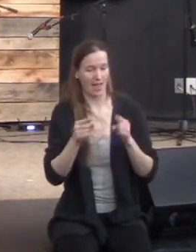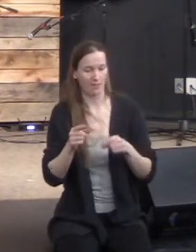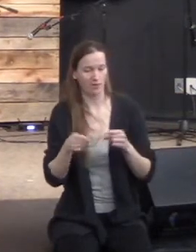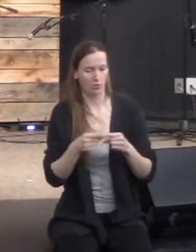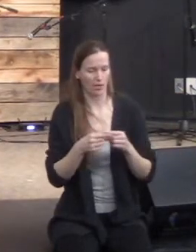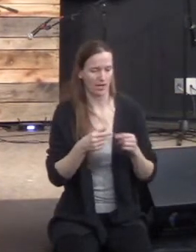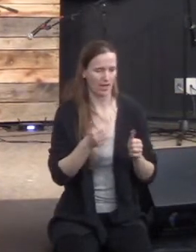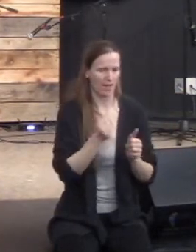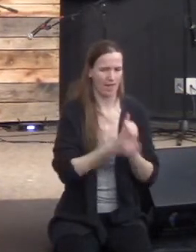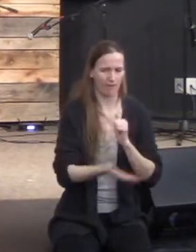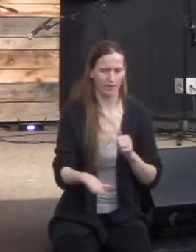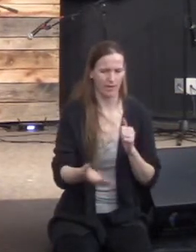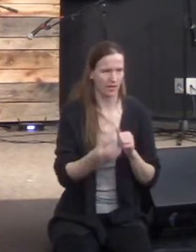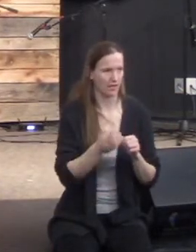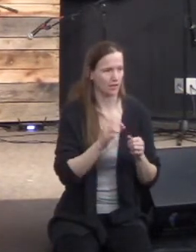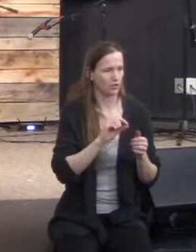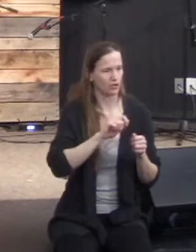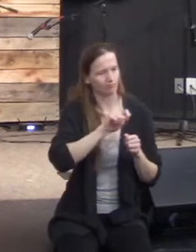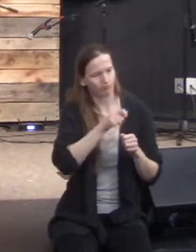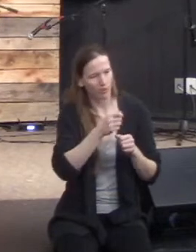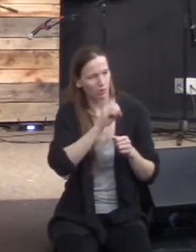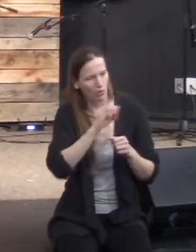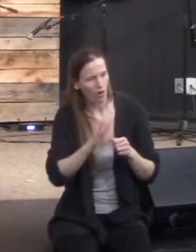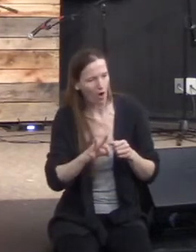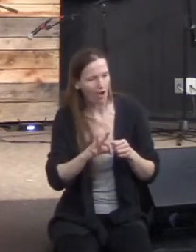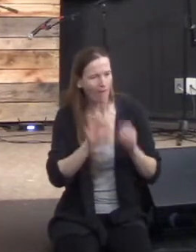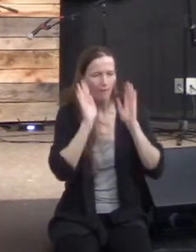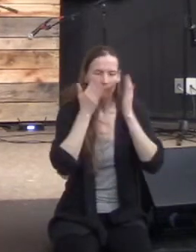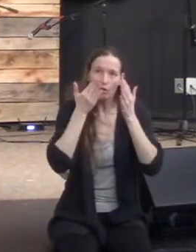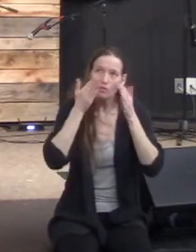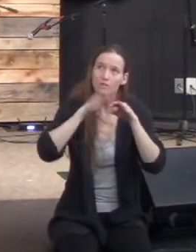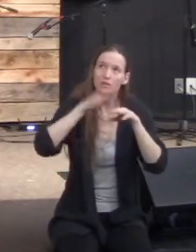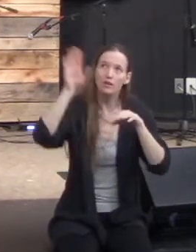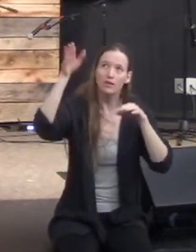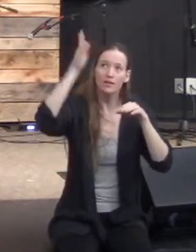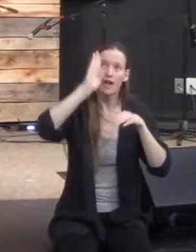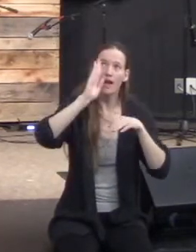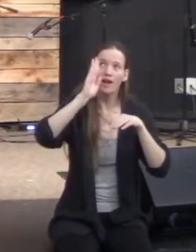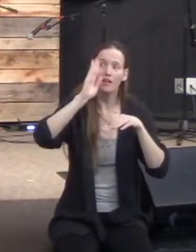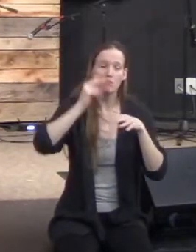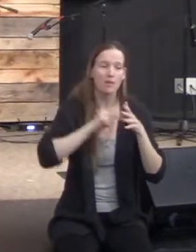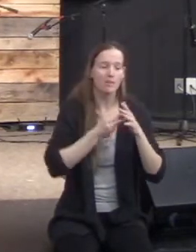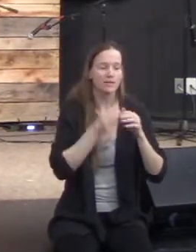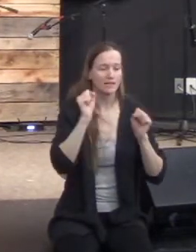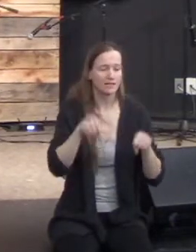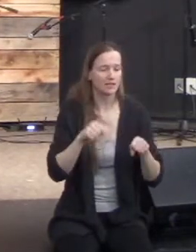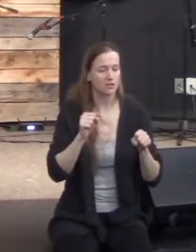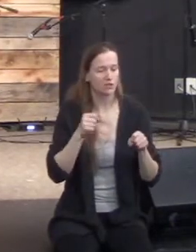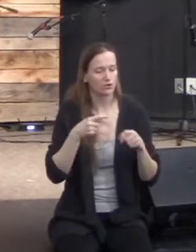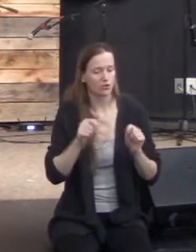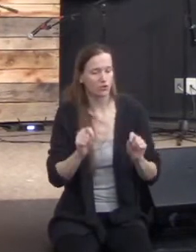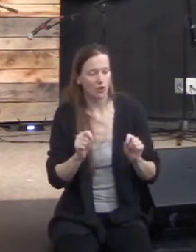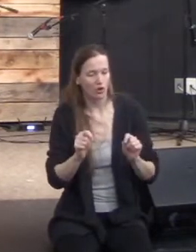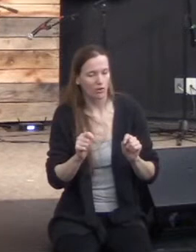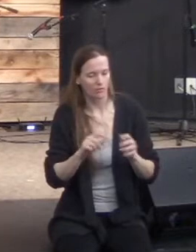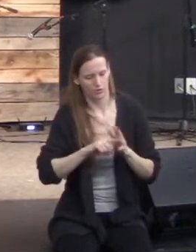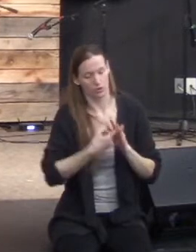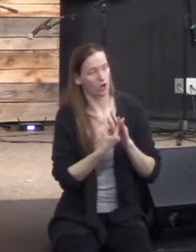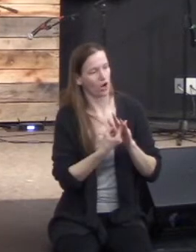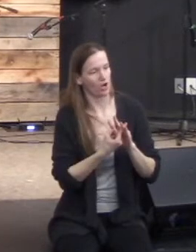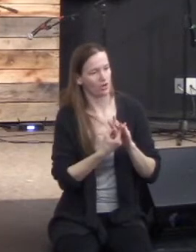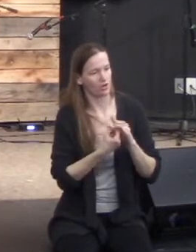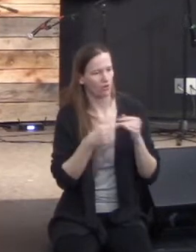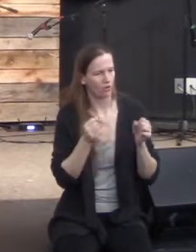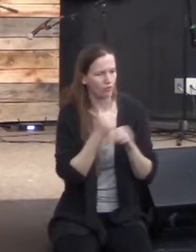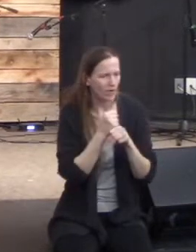God, and now something can come up and you can start wrestling. Yeah. Come on, brother. But we're not talking a